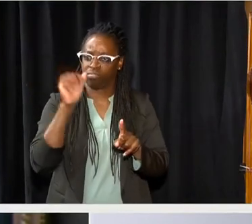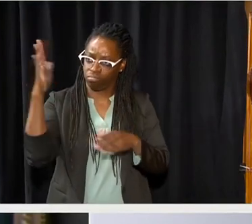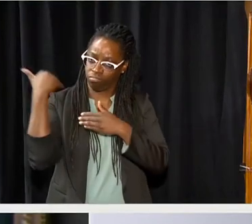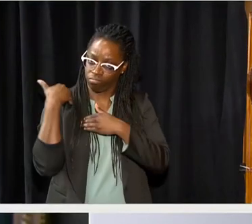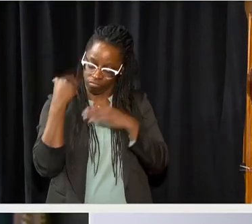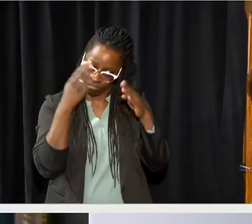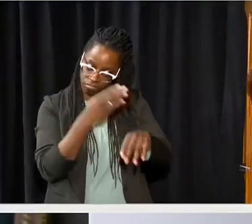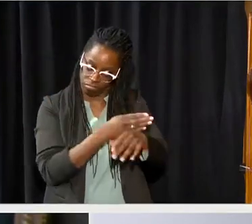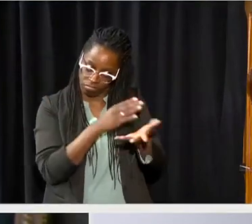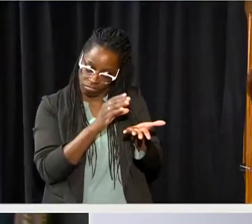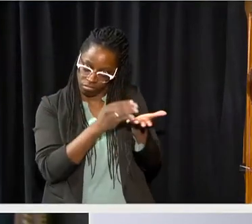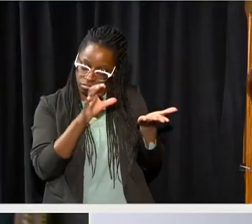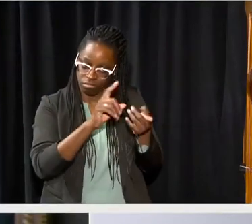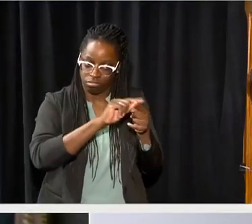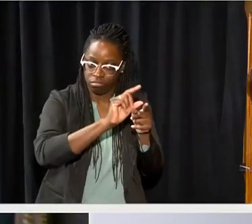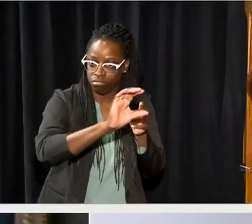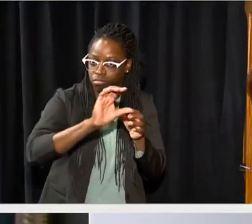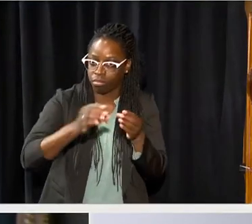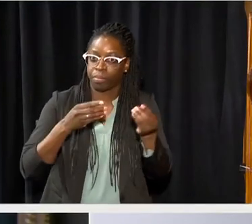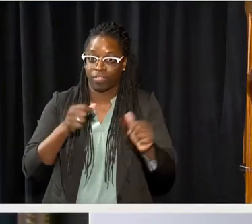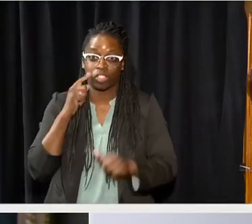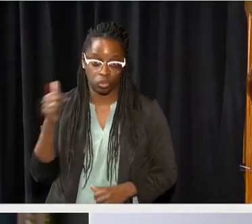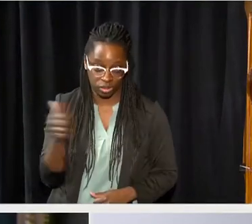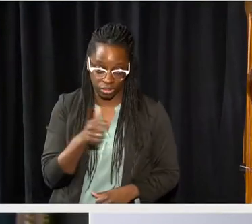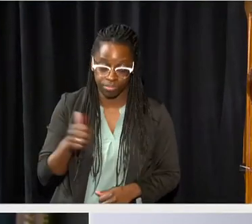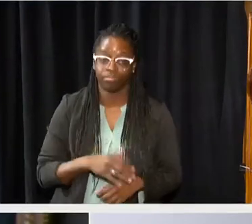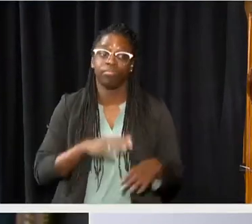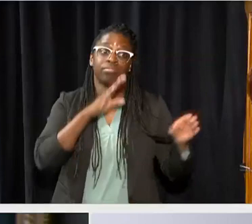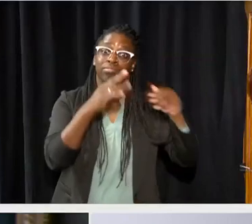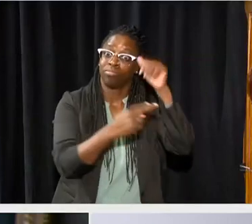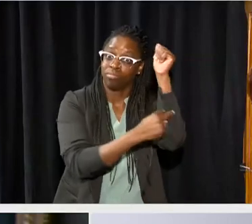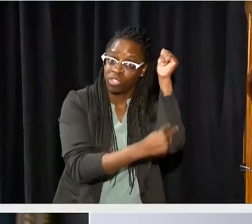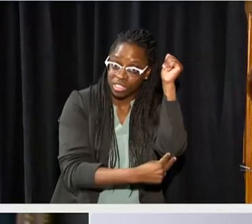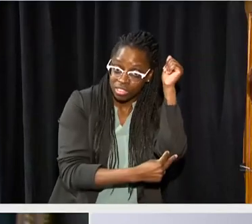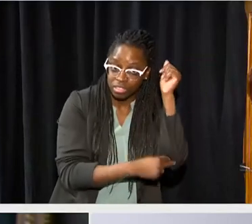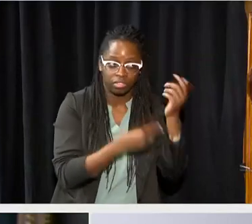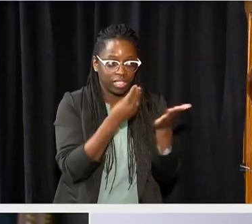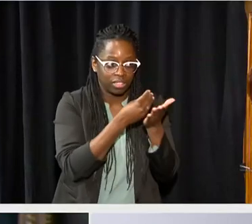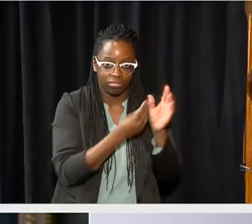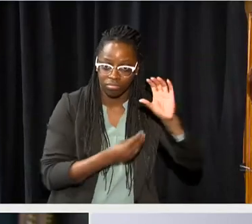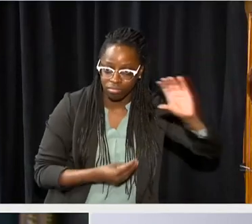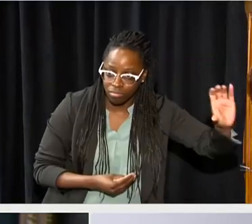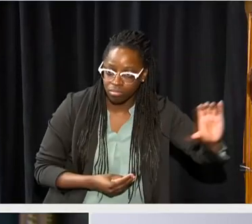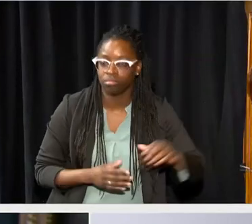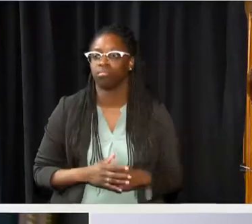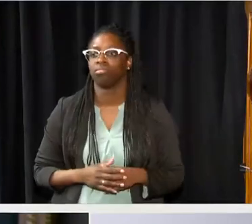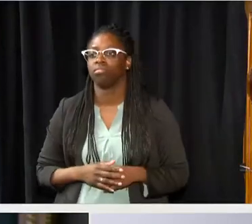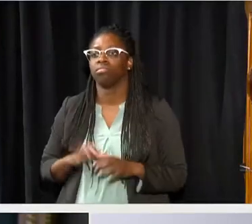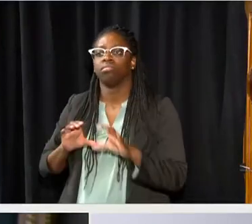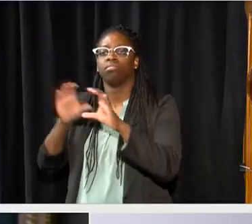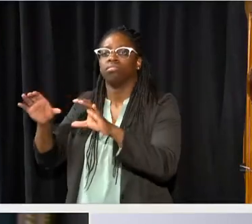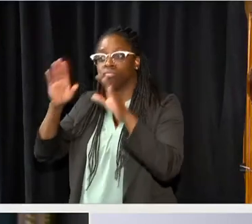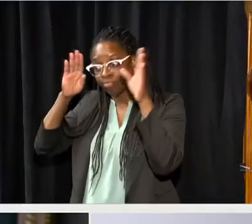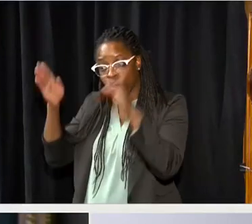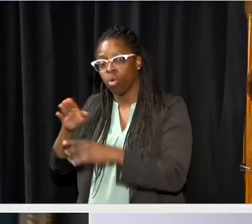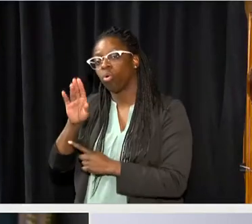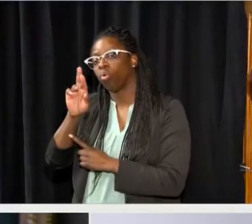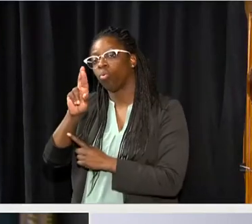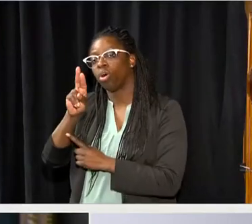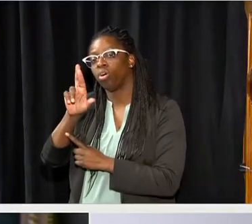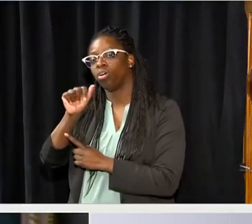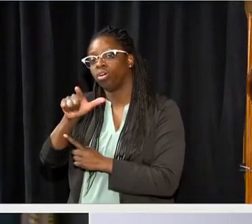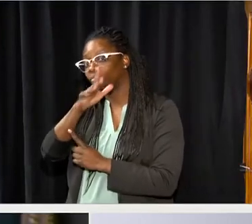We'll increase funding for local roads and bridges to record levels, with special investments dedicated to rural communities.